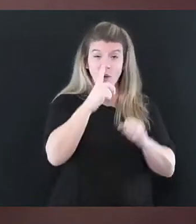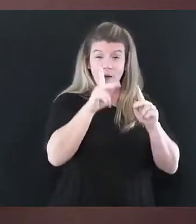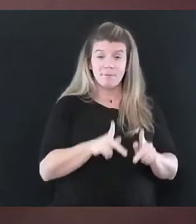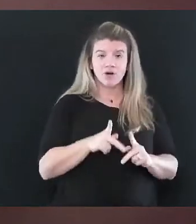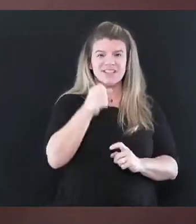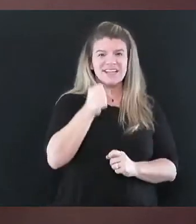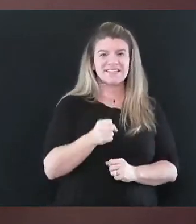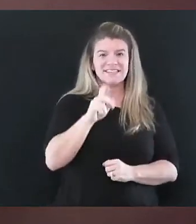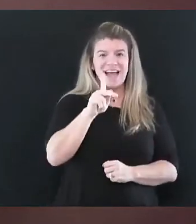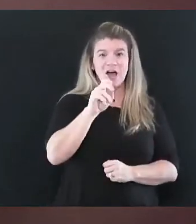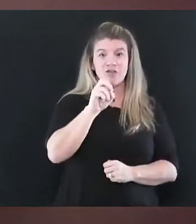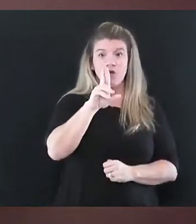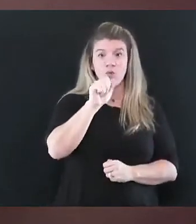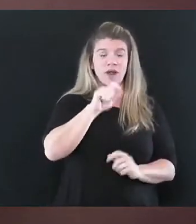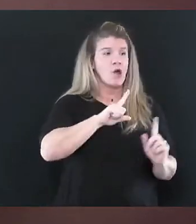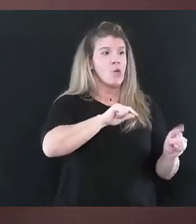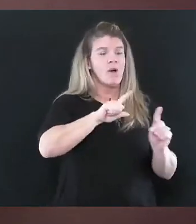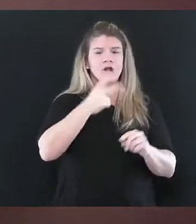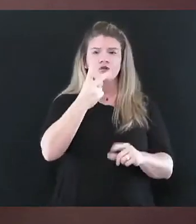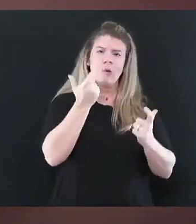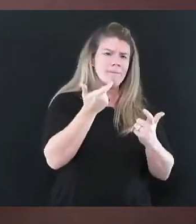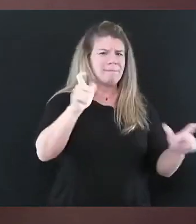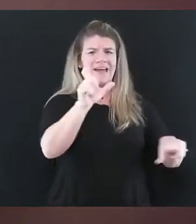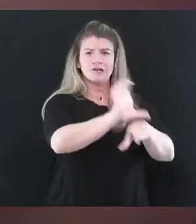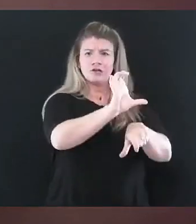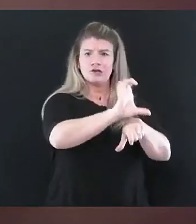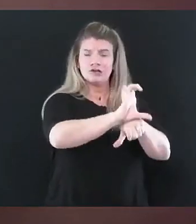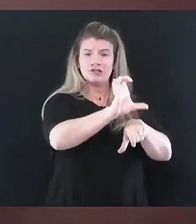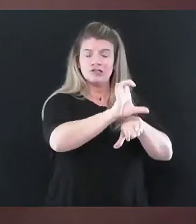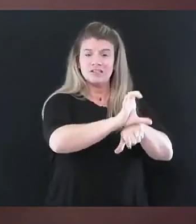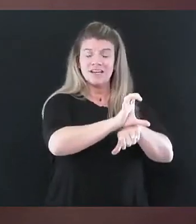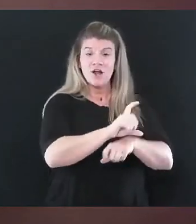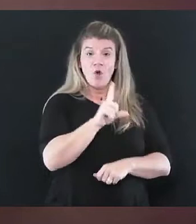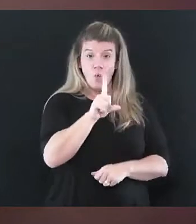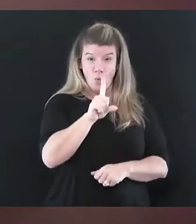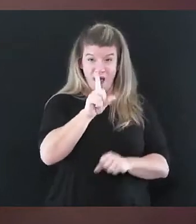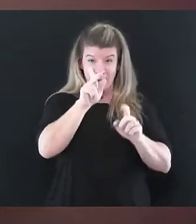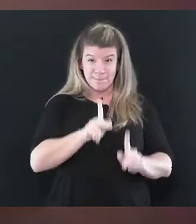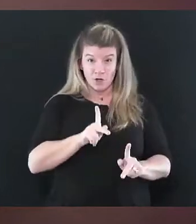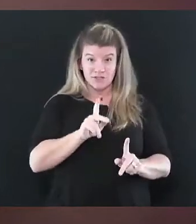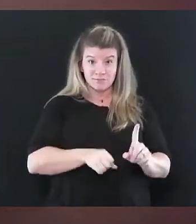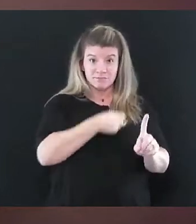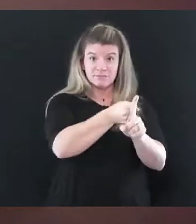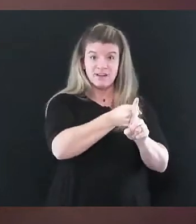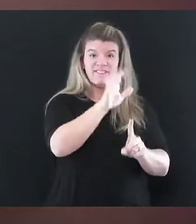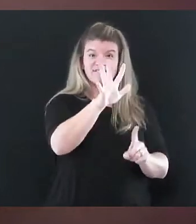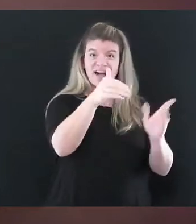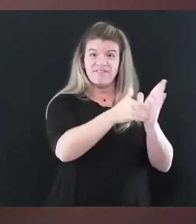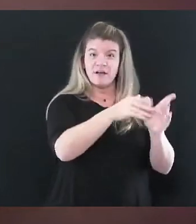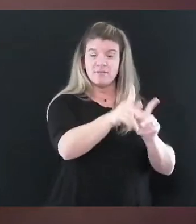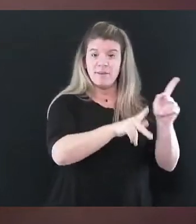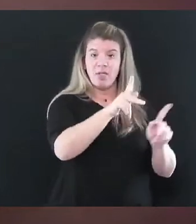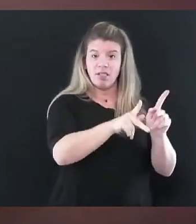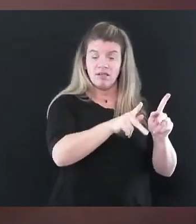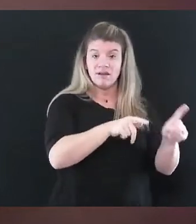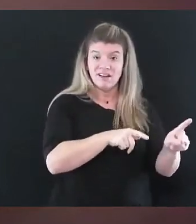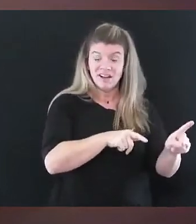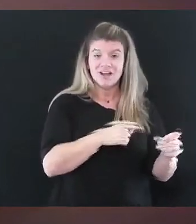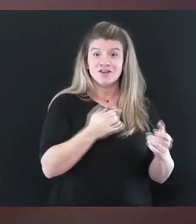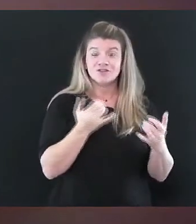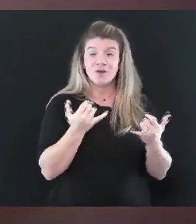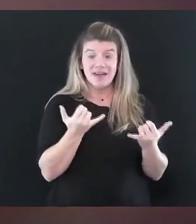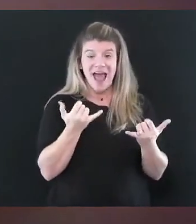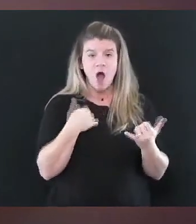2 mega church events that one person led to the infection of about 5,000 other people. So we're really trying